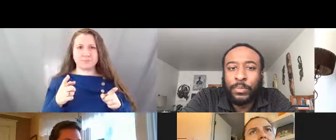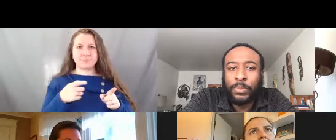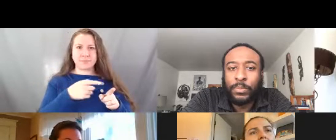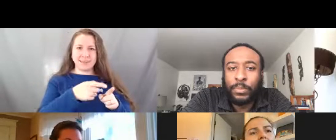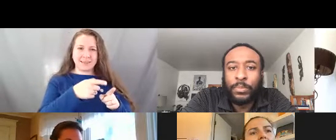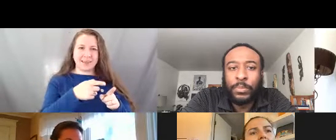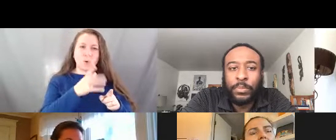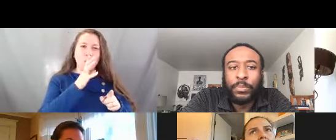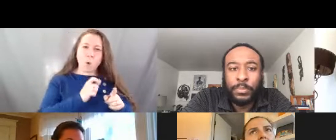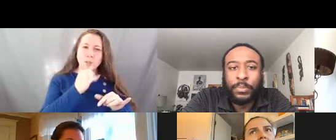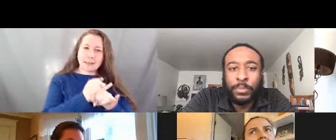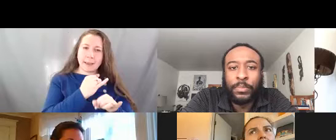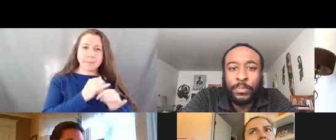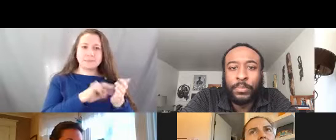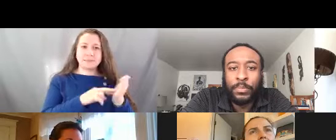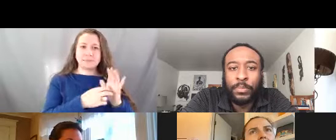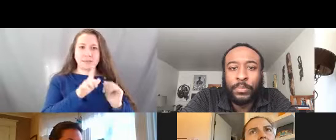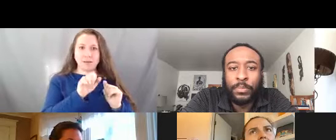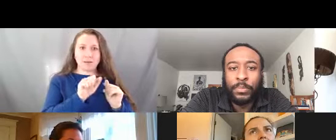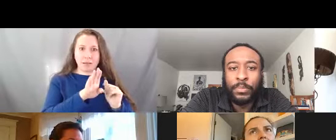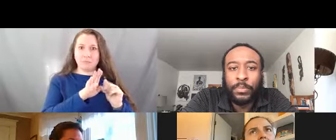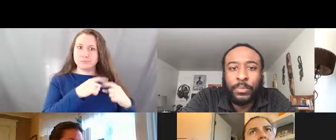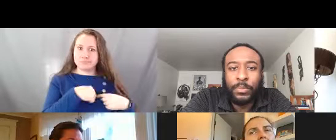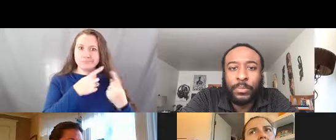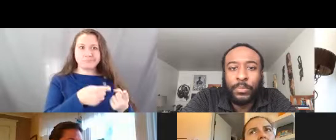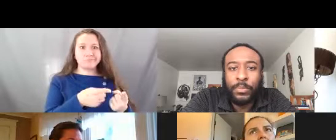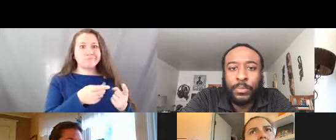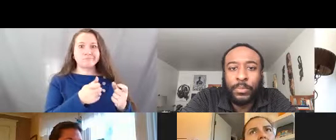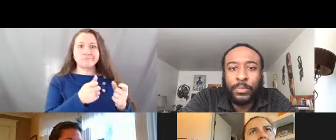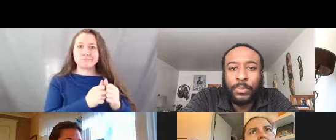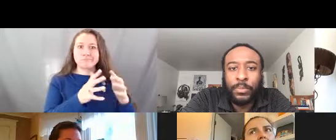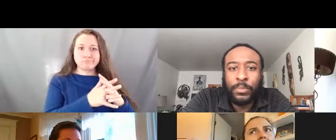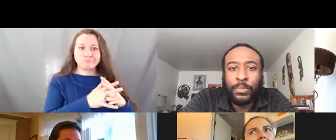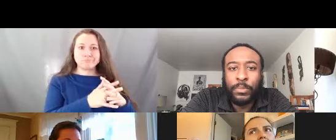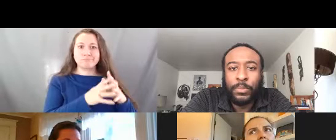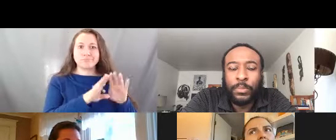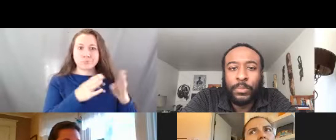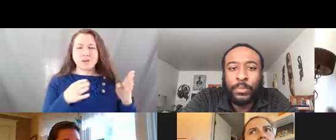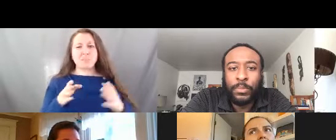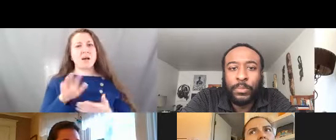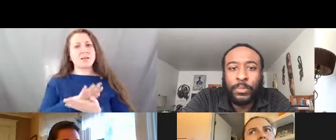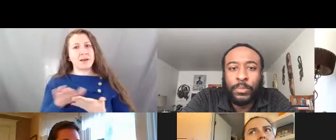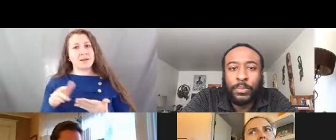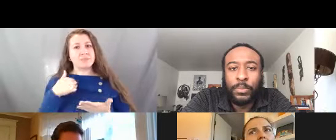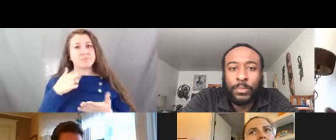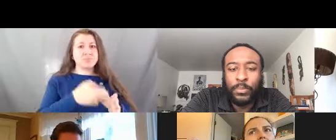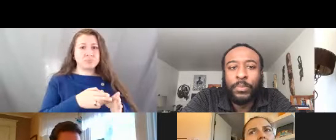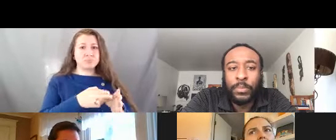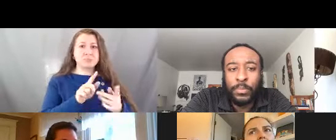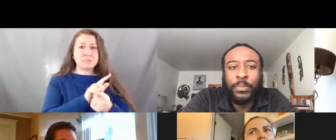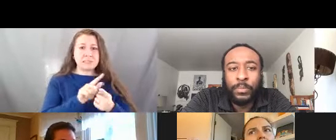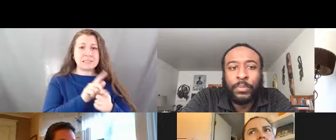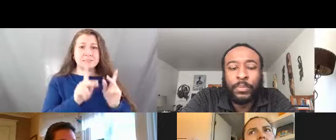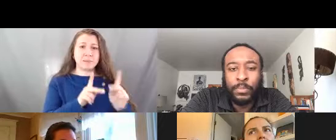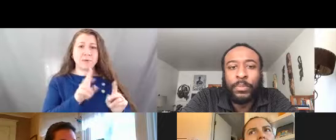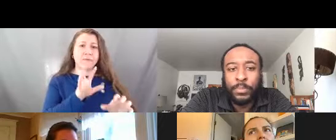campus. Um, that was another gateway to meet people and to interact with people and just get involved